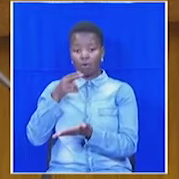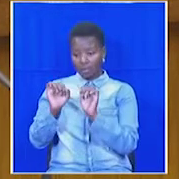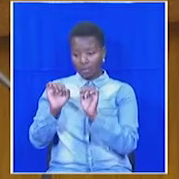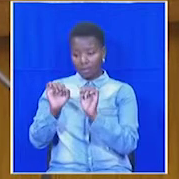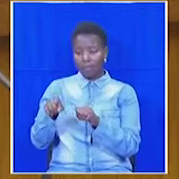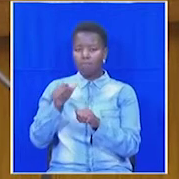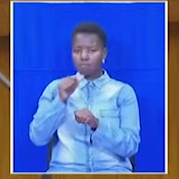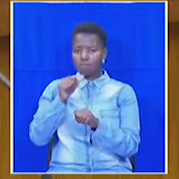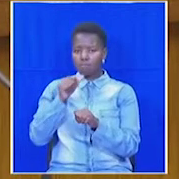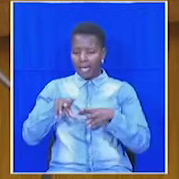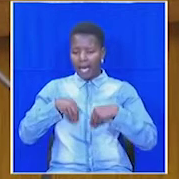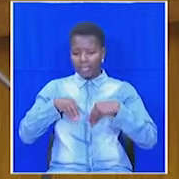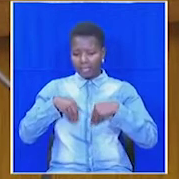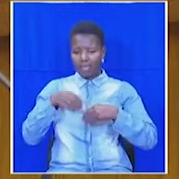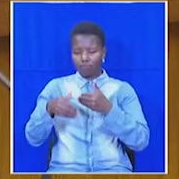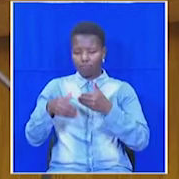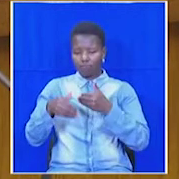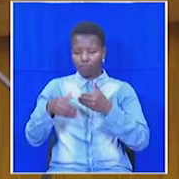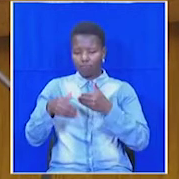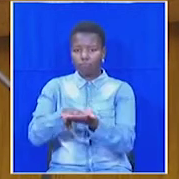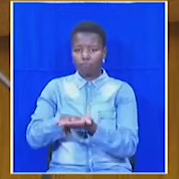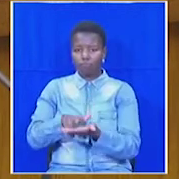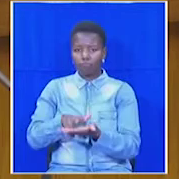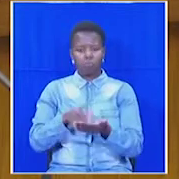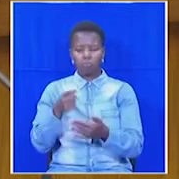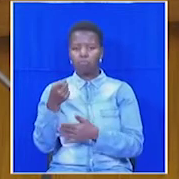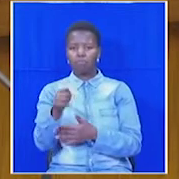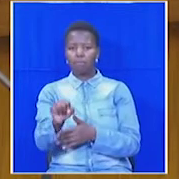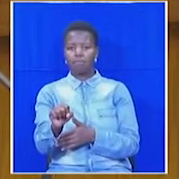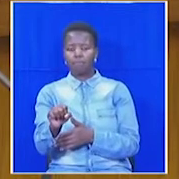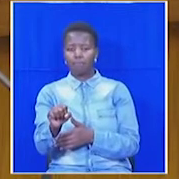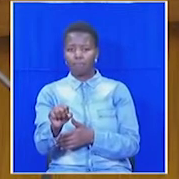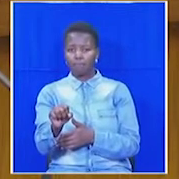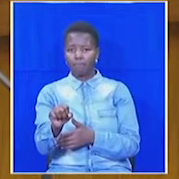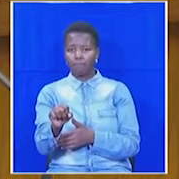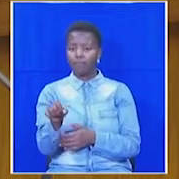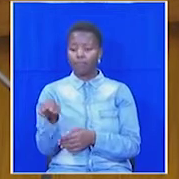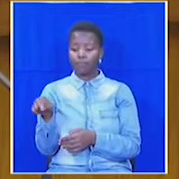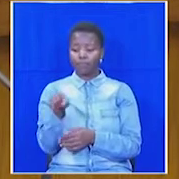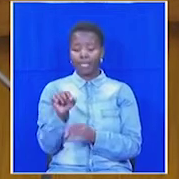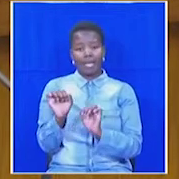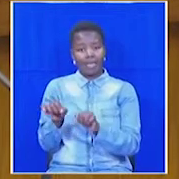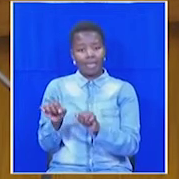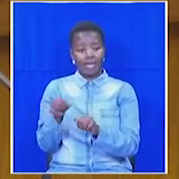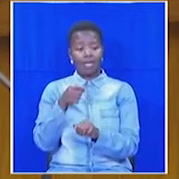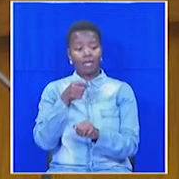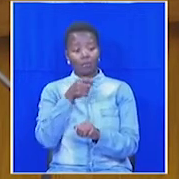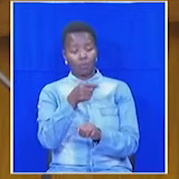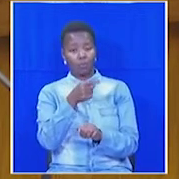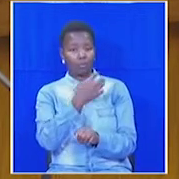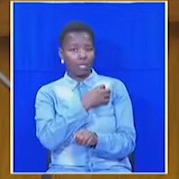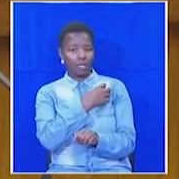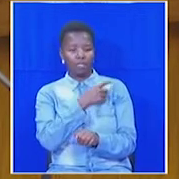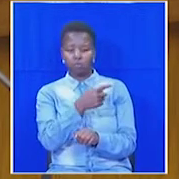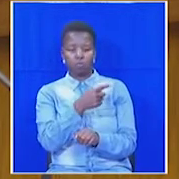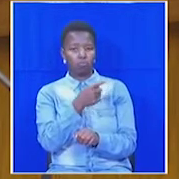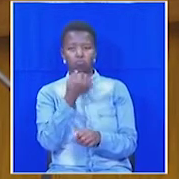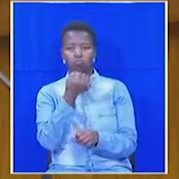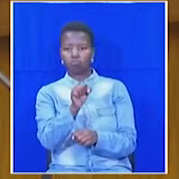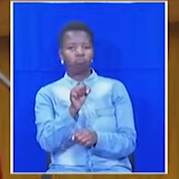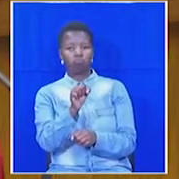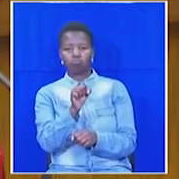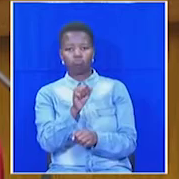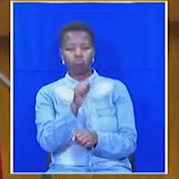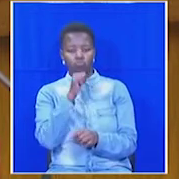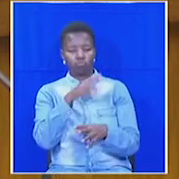at times facilitated it. They refused. Obviously, something you, Minister, was not capable of doing,